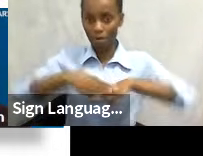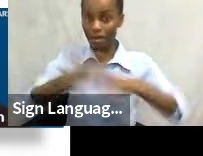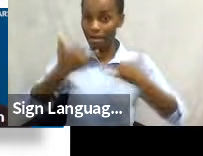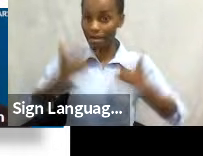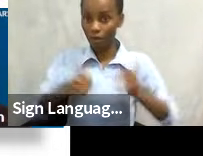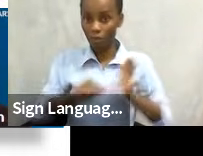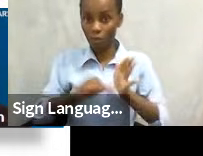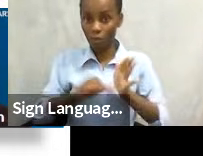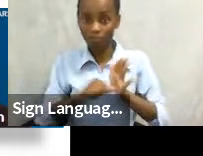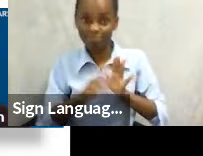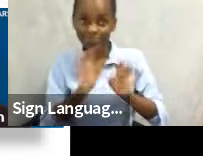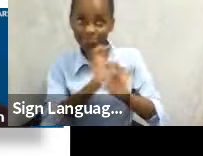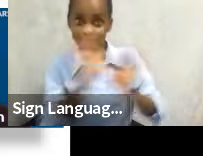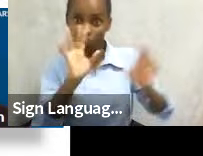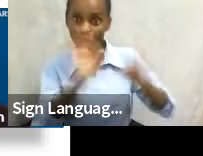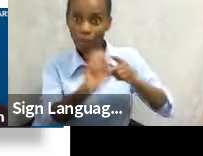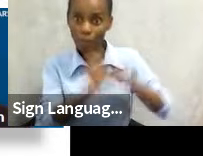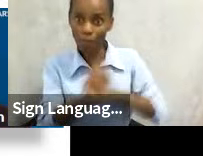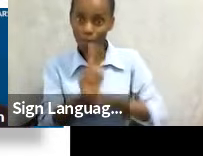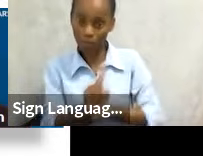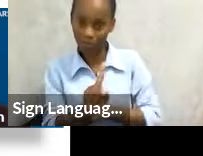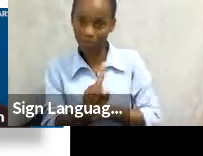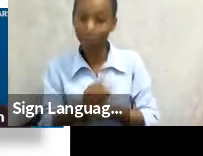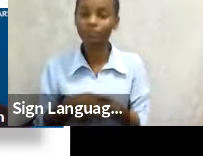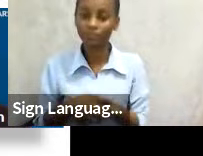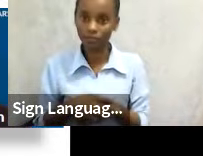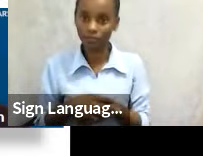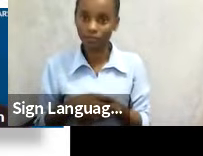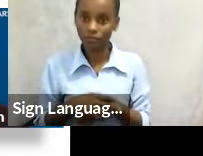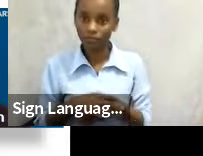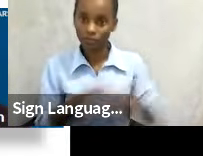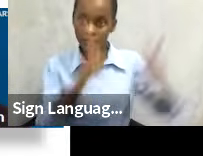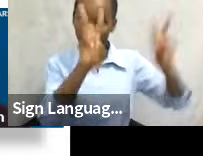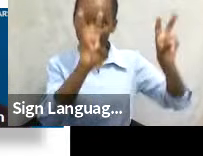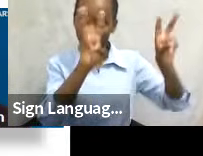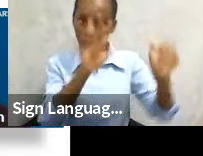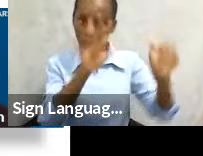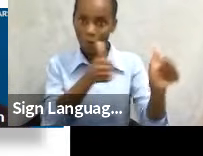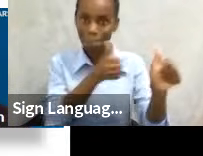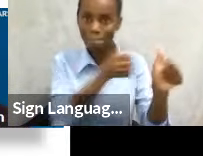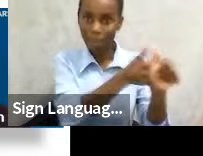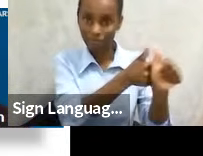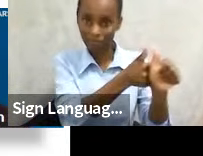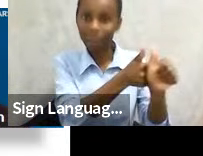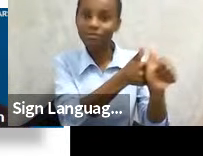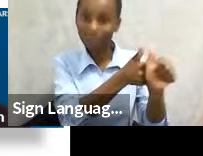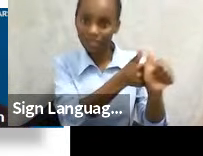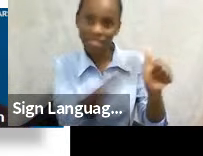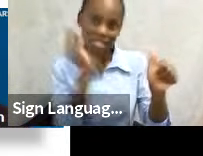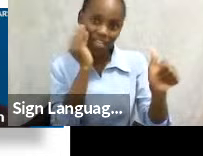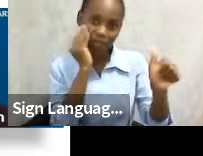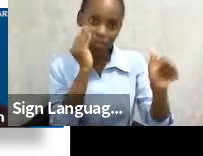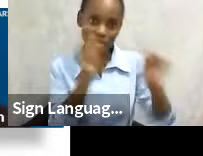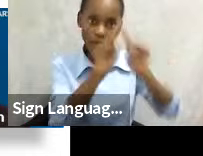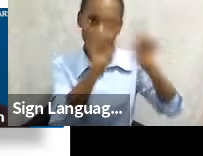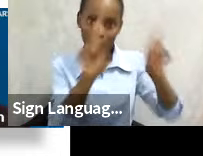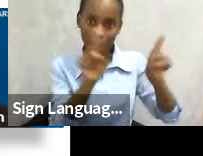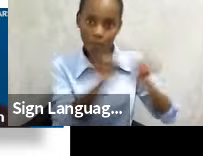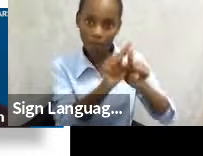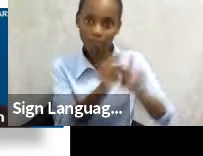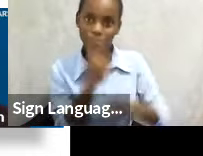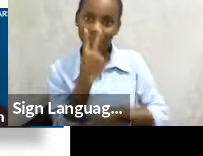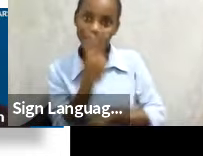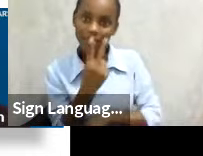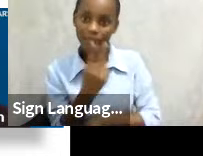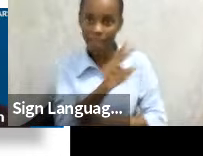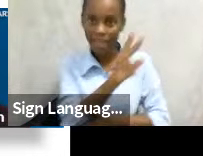is the compliance information block. You will see an indicator, either an N for no or Y